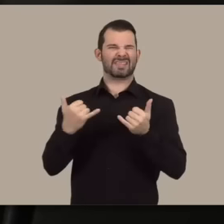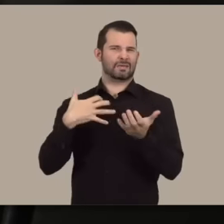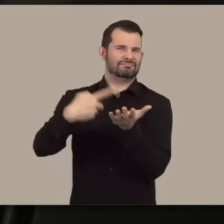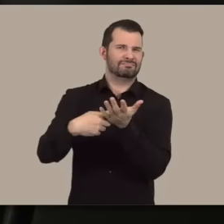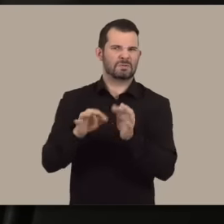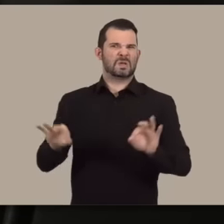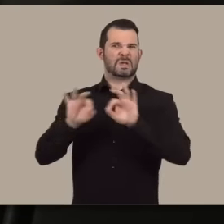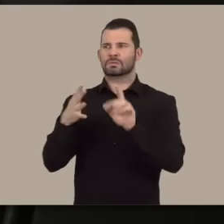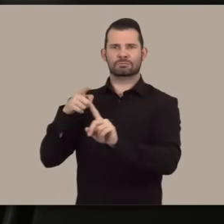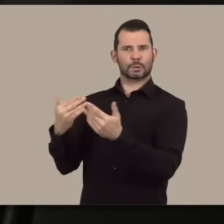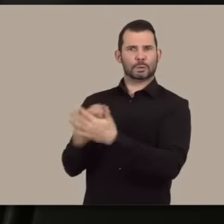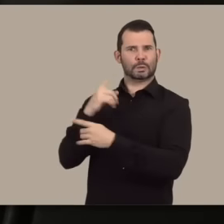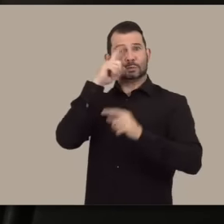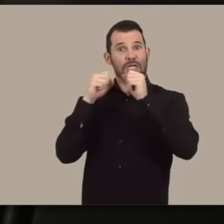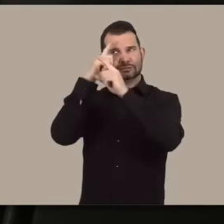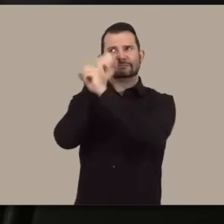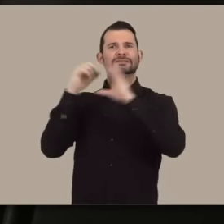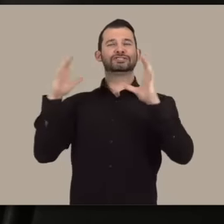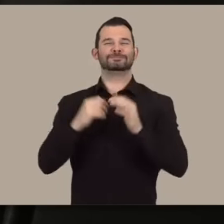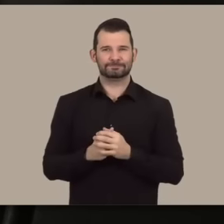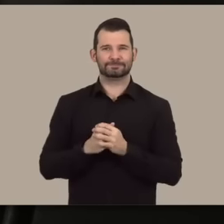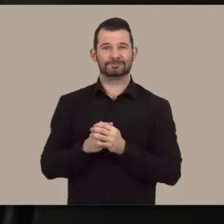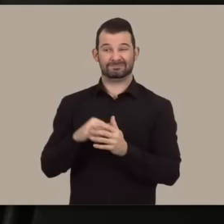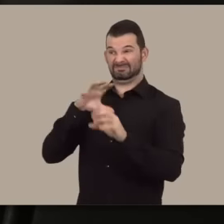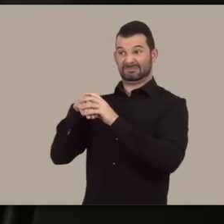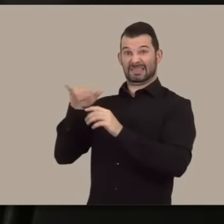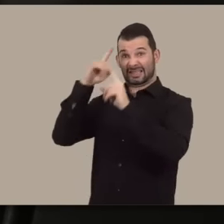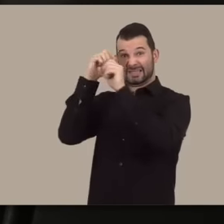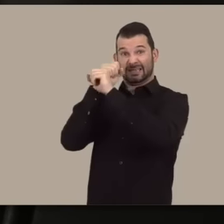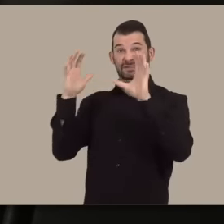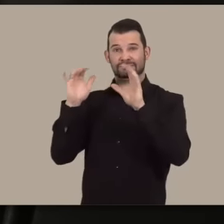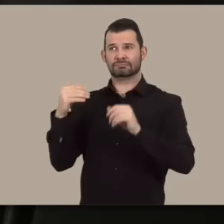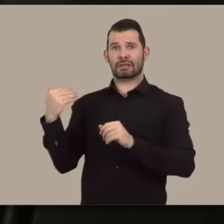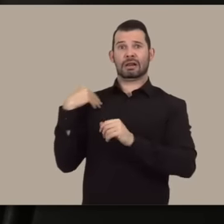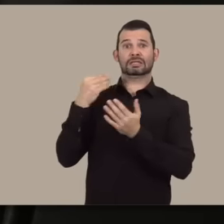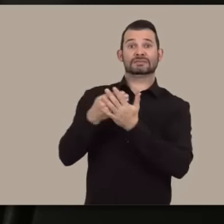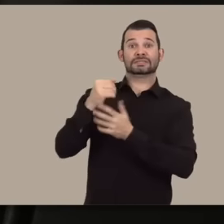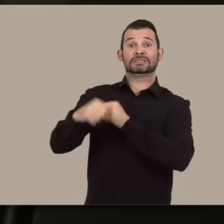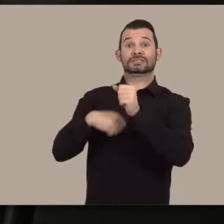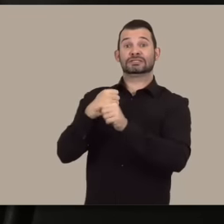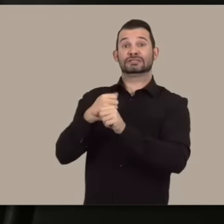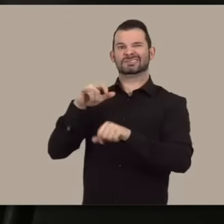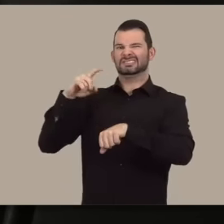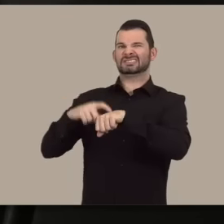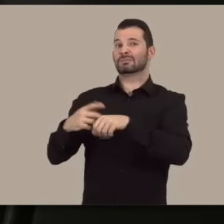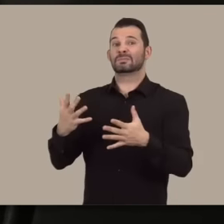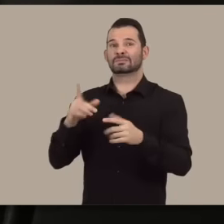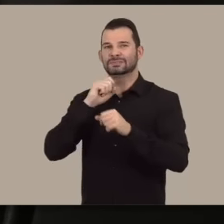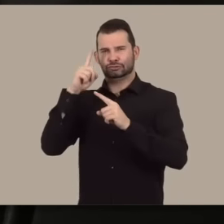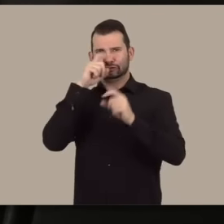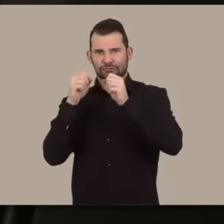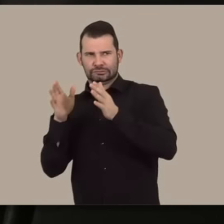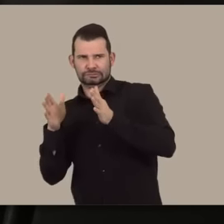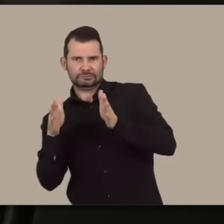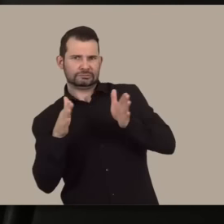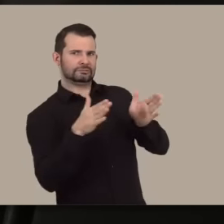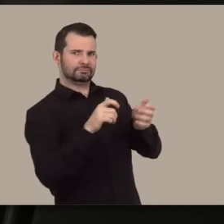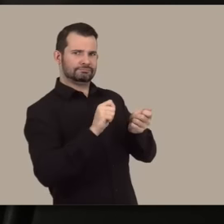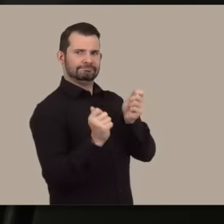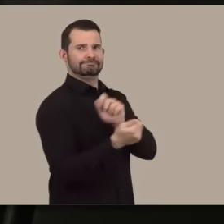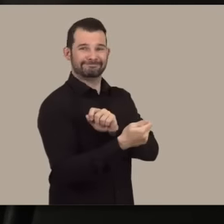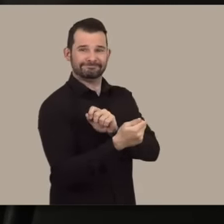talk about the importance of a new strategic vision. As part of that vision, this last fiscal year was a time